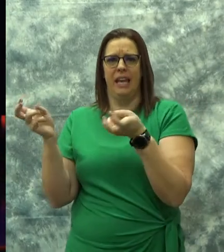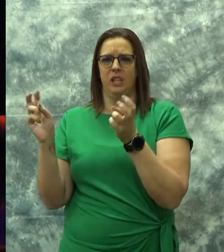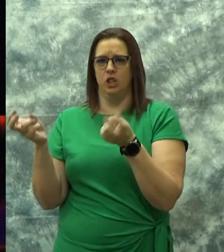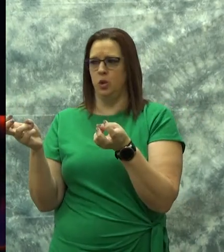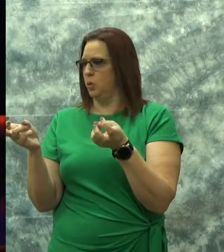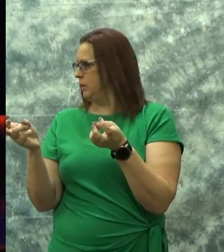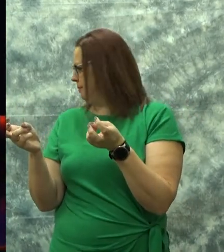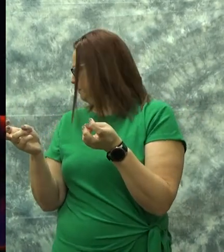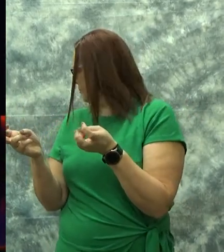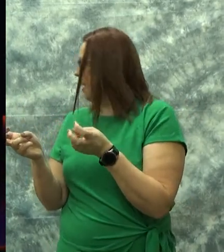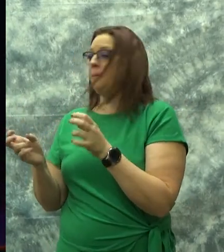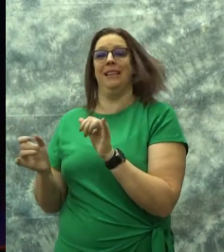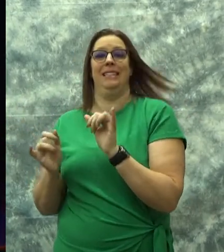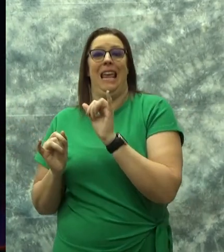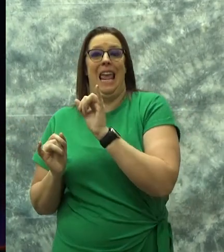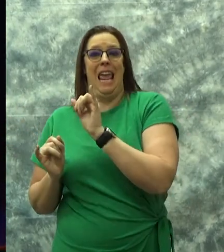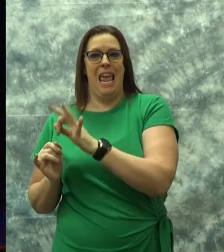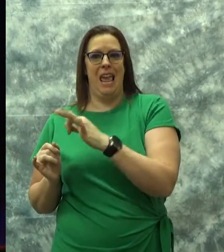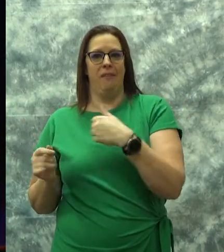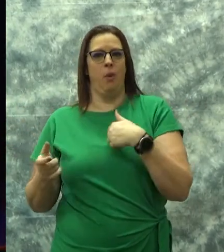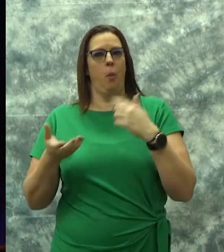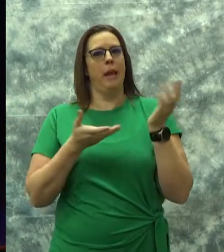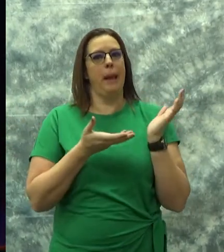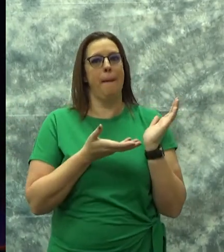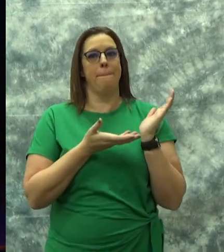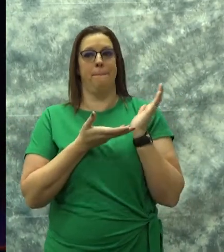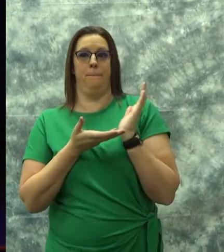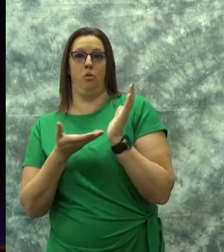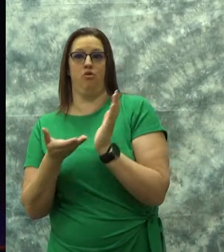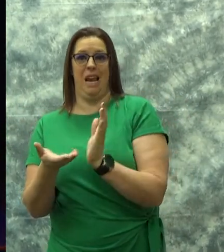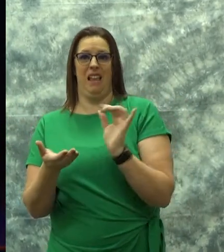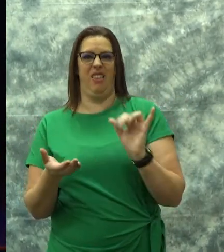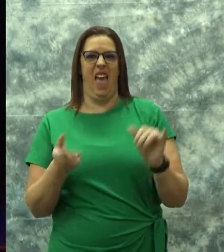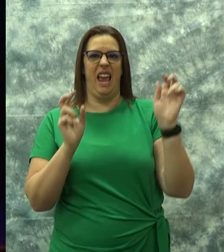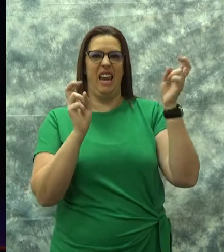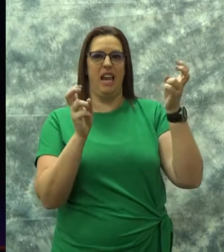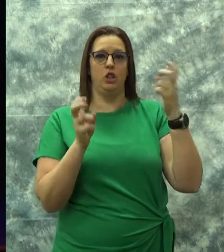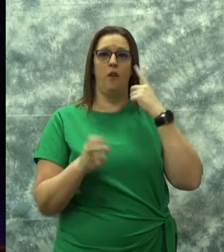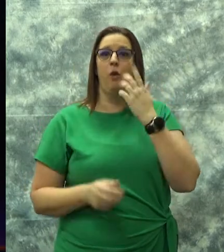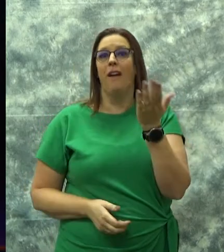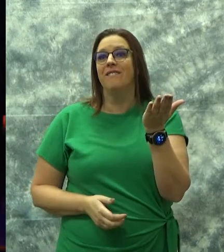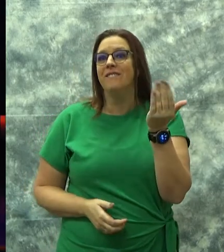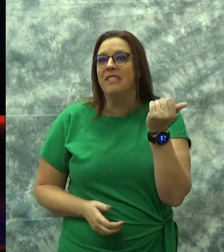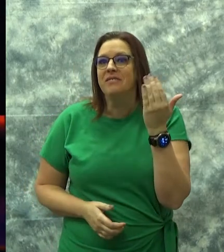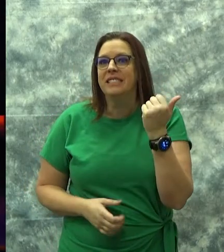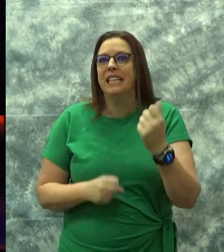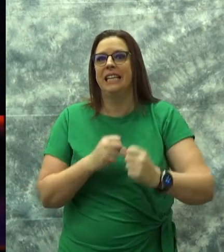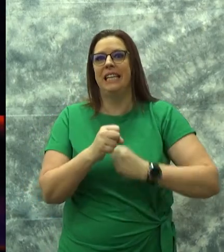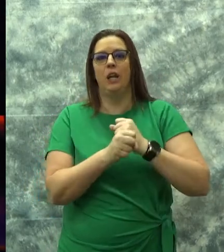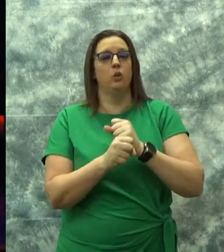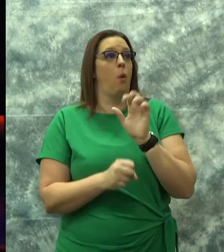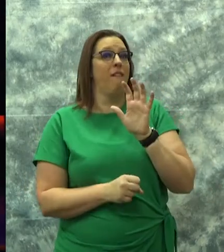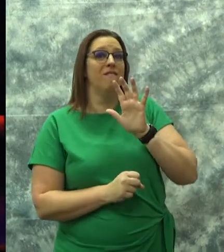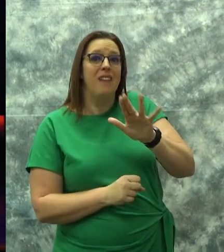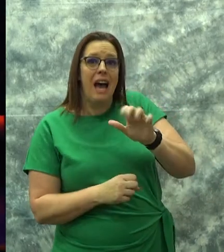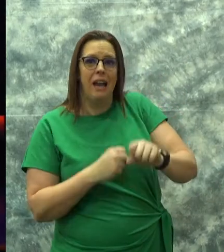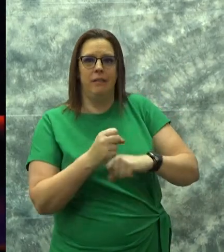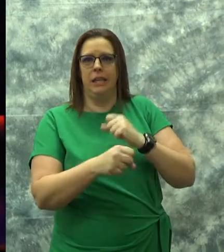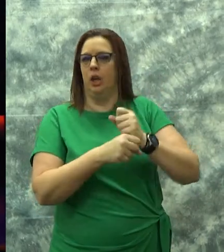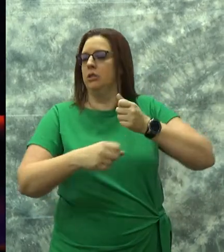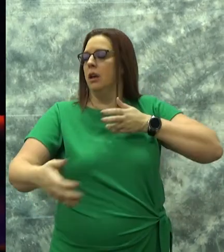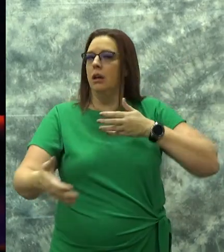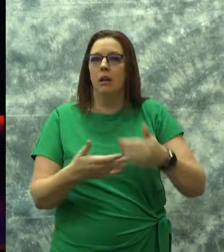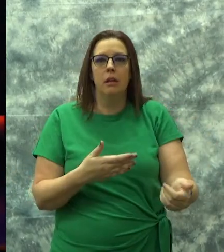I will acknowledge is if we've had some heavy weighted issue in our hearts for 15 years or